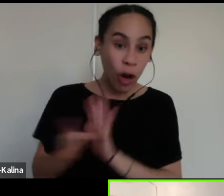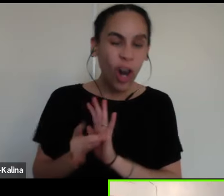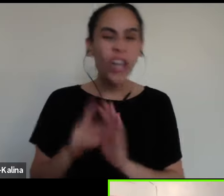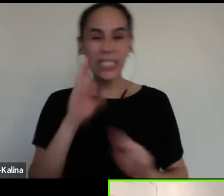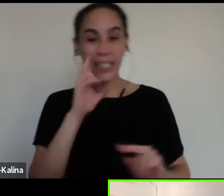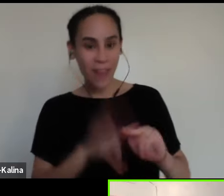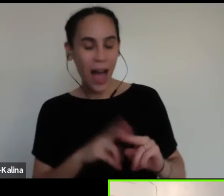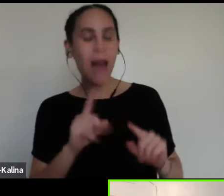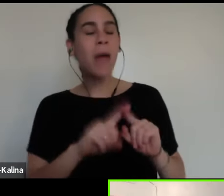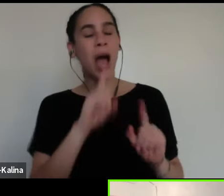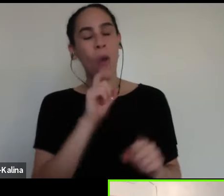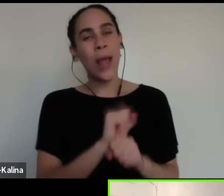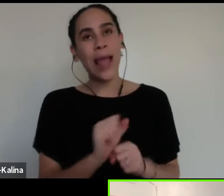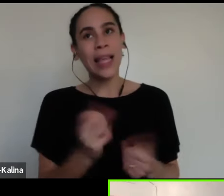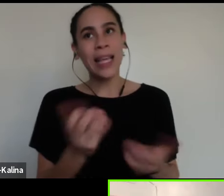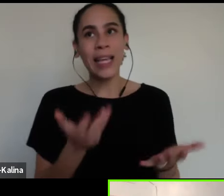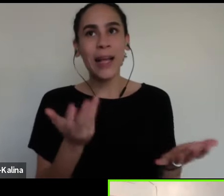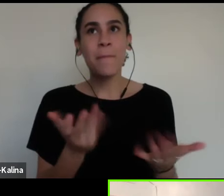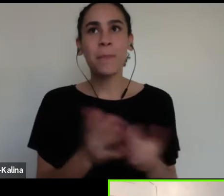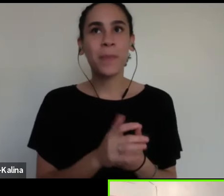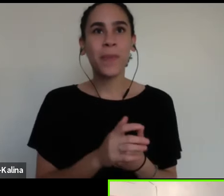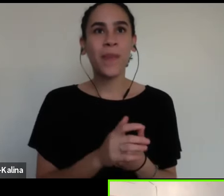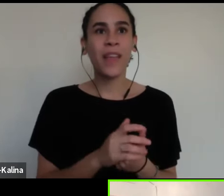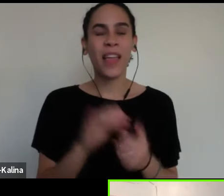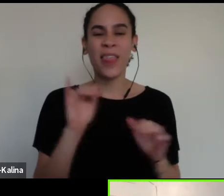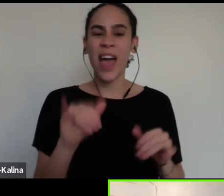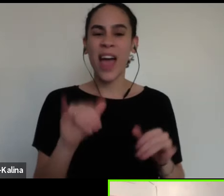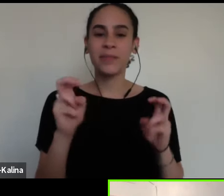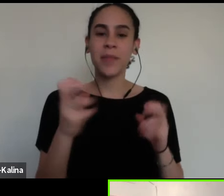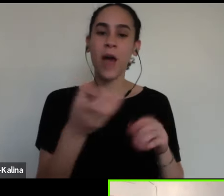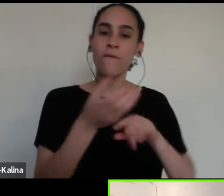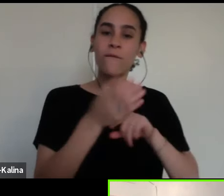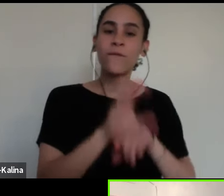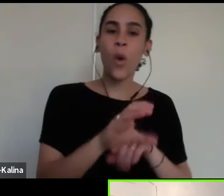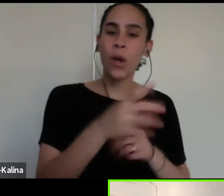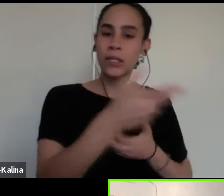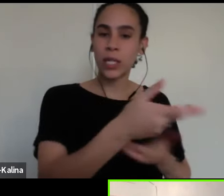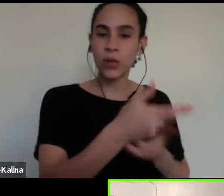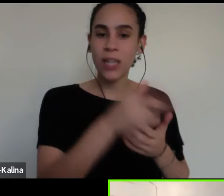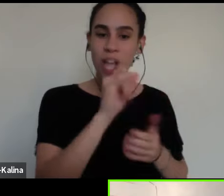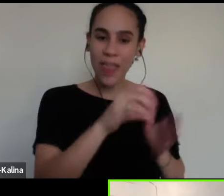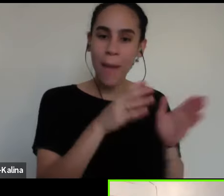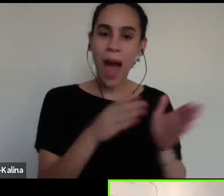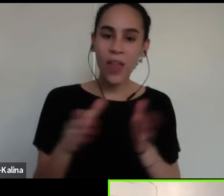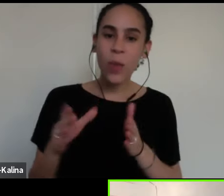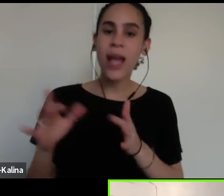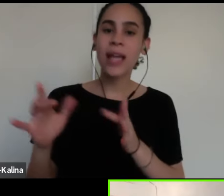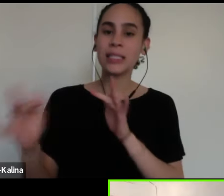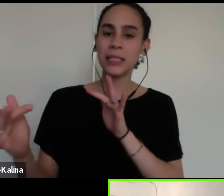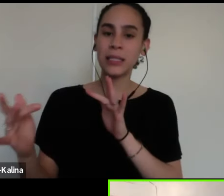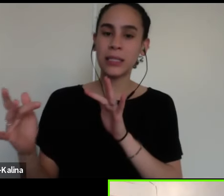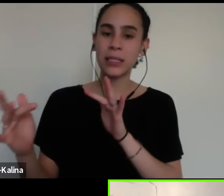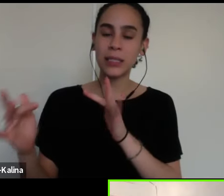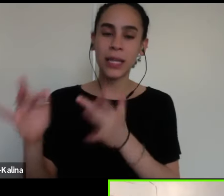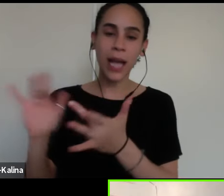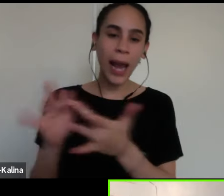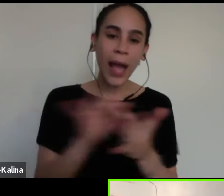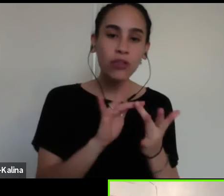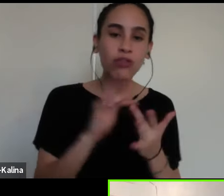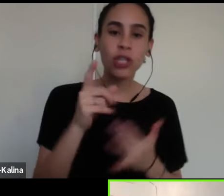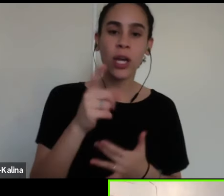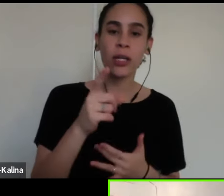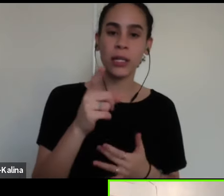really it is like those sort of forced interactions, those pathways, those connections that you make early on are the folks who you're going to stand up for